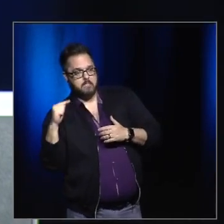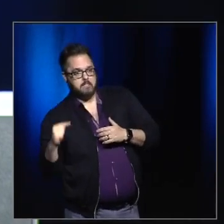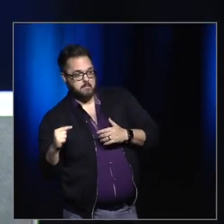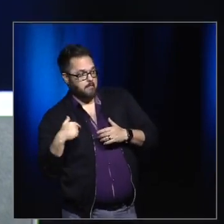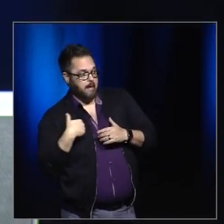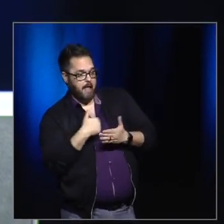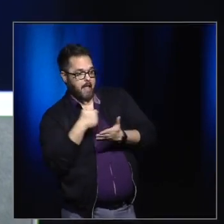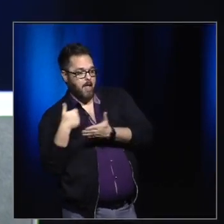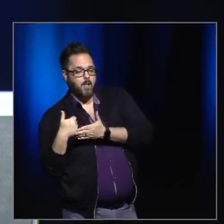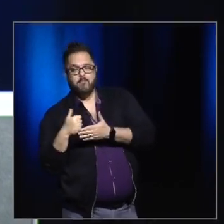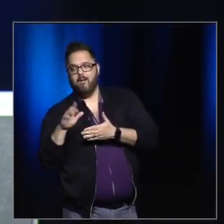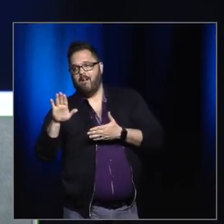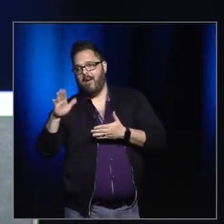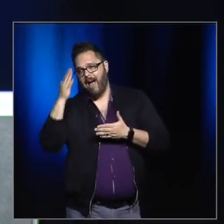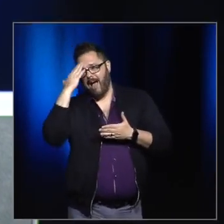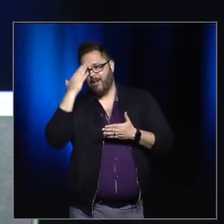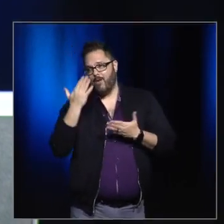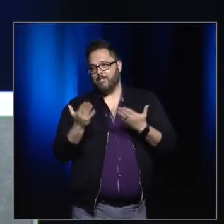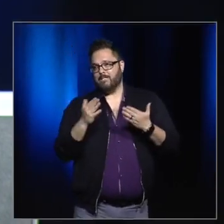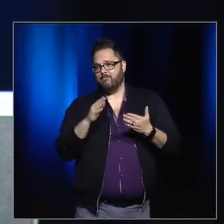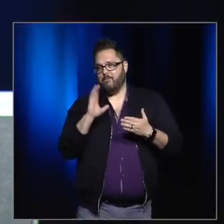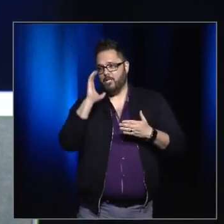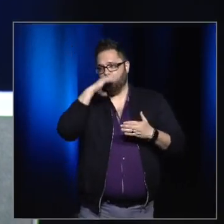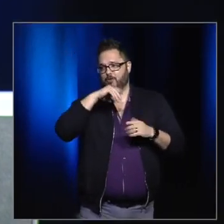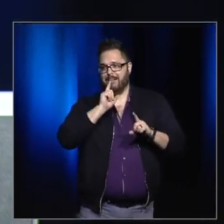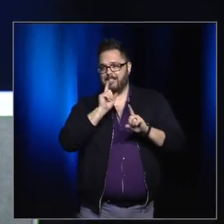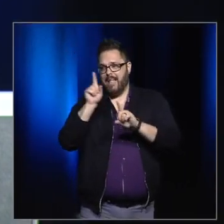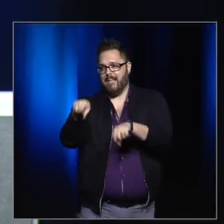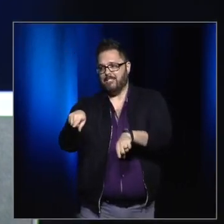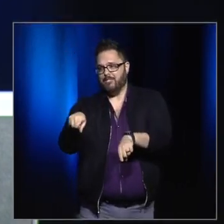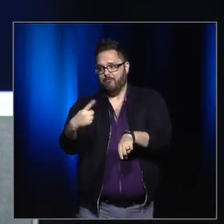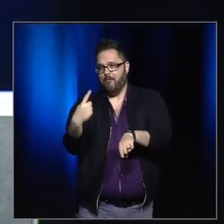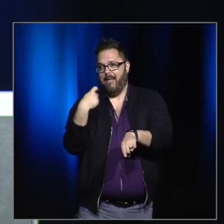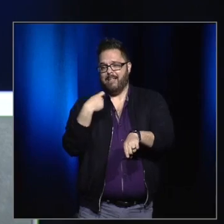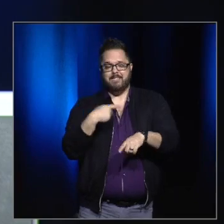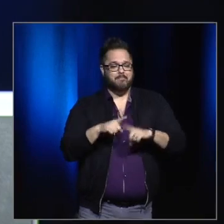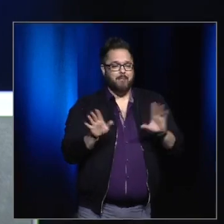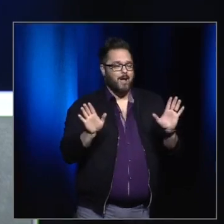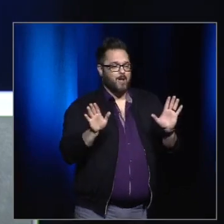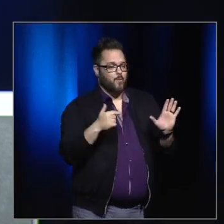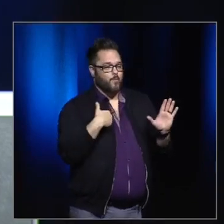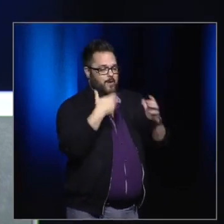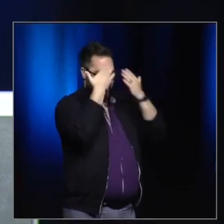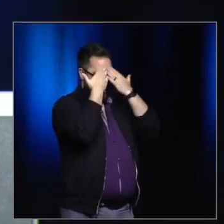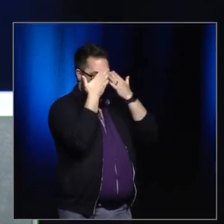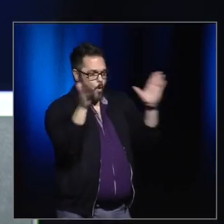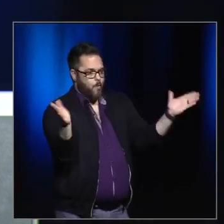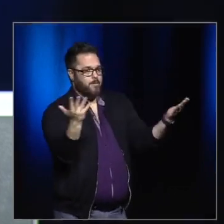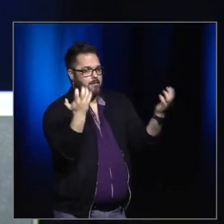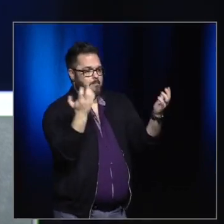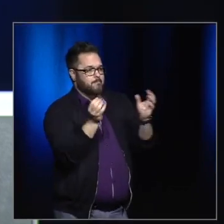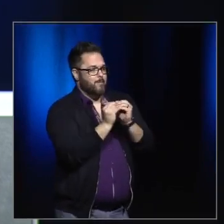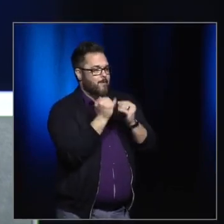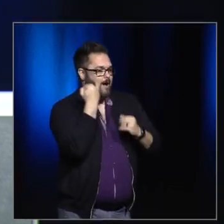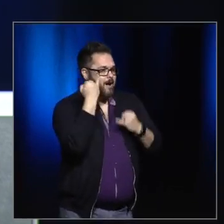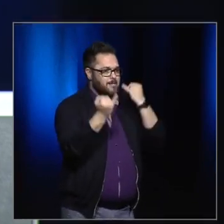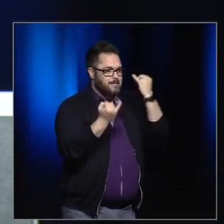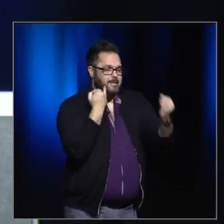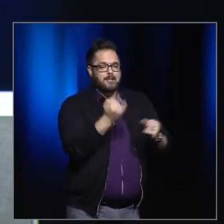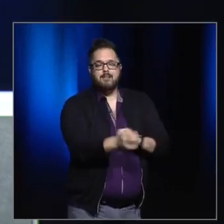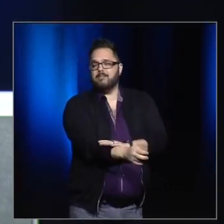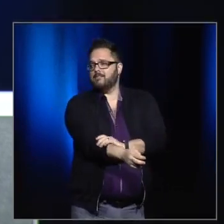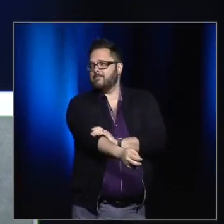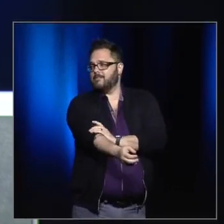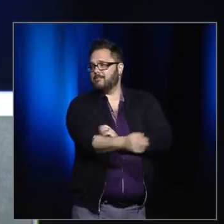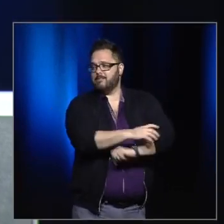know that sounds probably an odd answer to your question, but we're all for ideas. We are open. I will hand